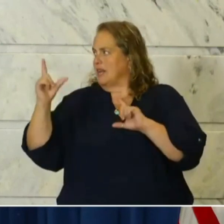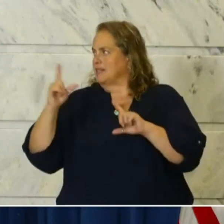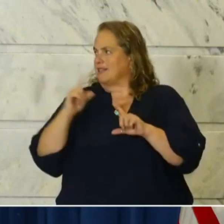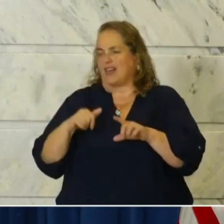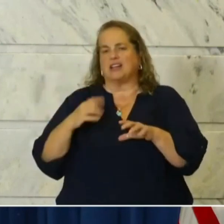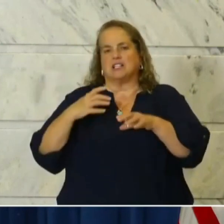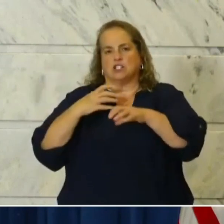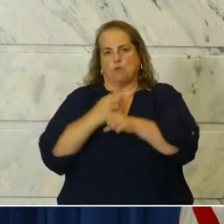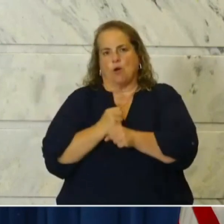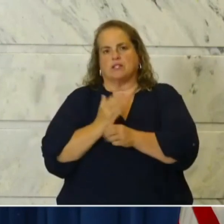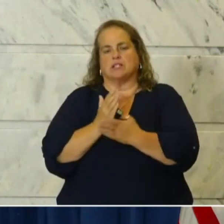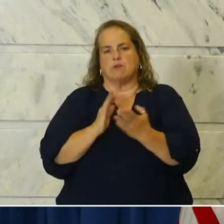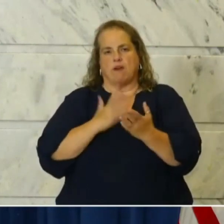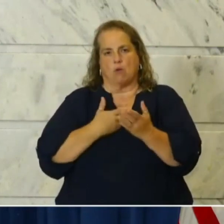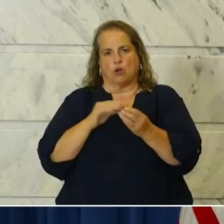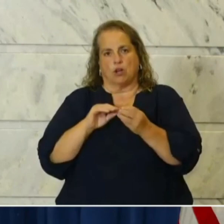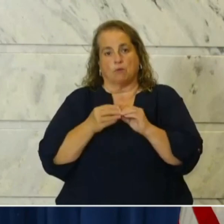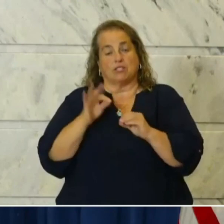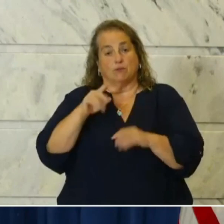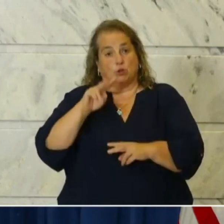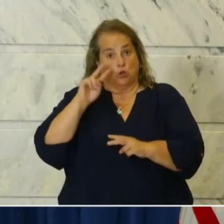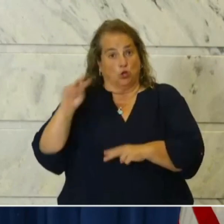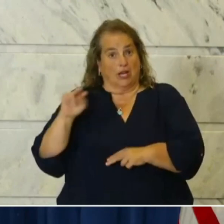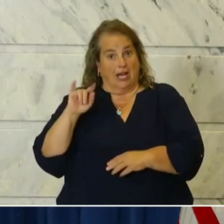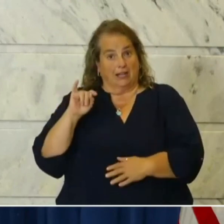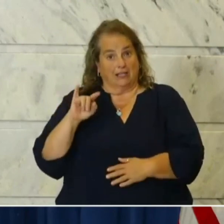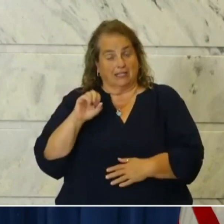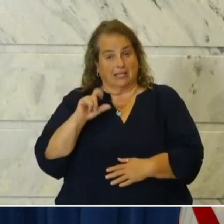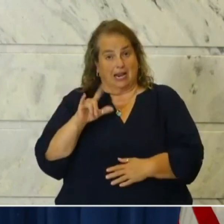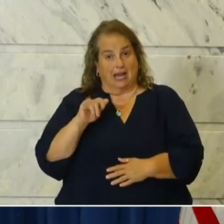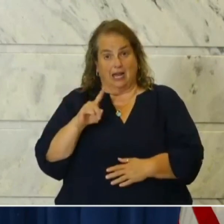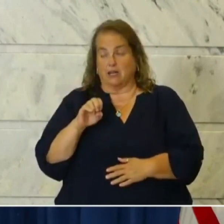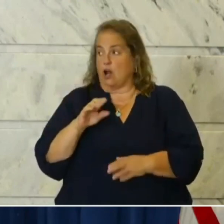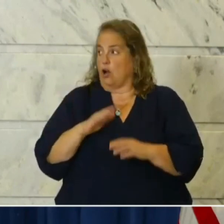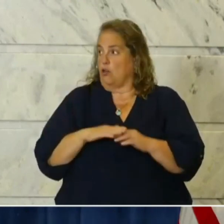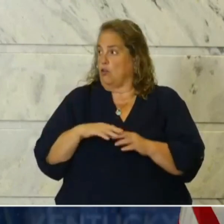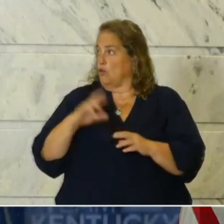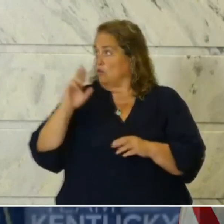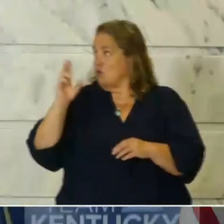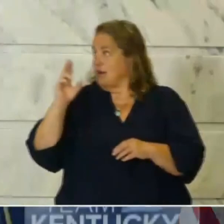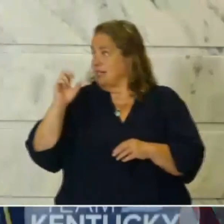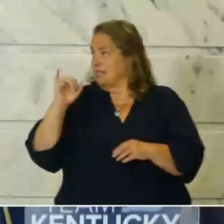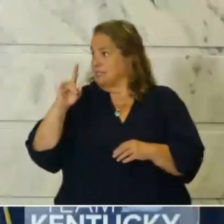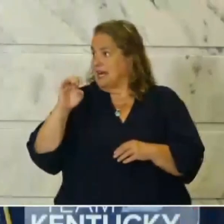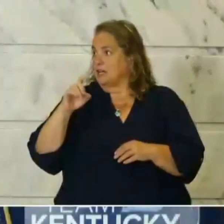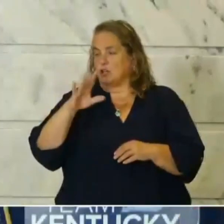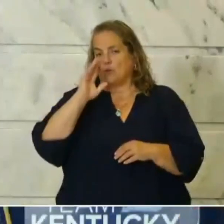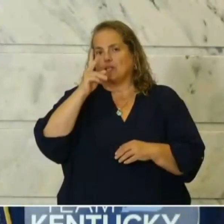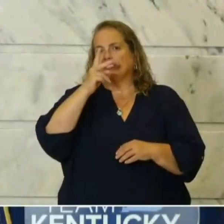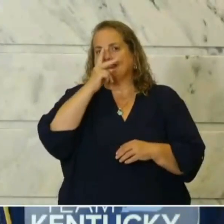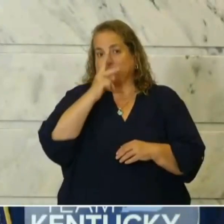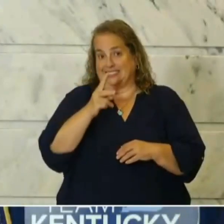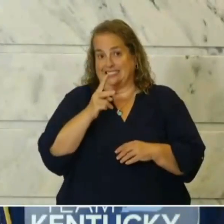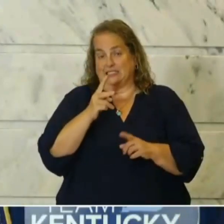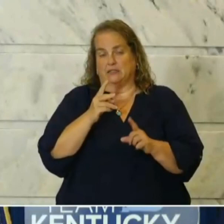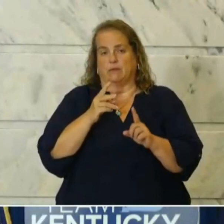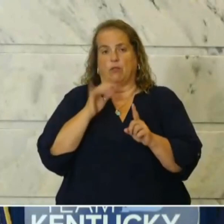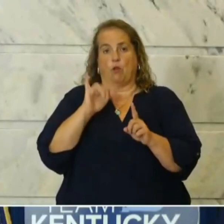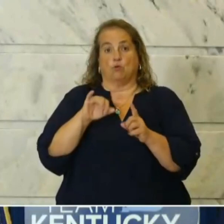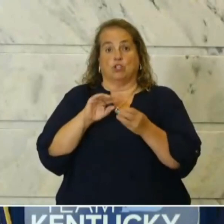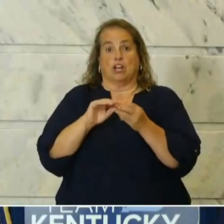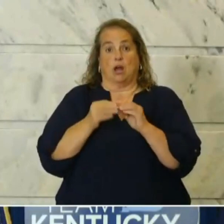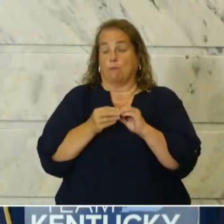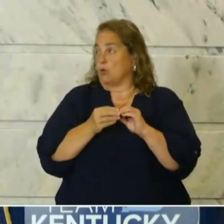some of our numbers. If you look at this slide, on the right side of it, you can see that those